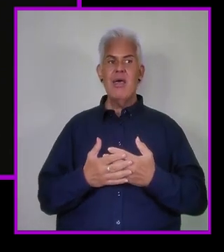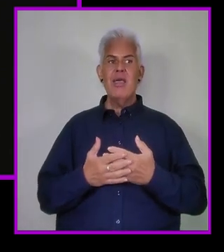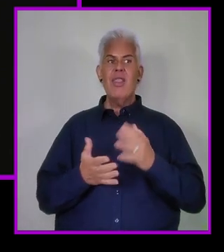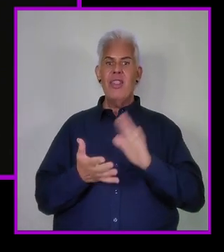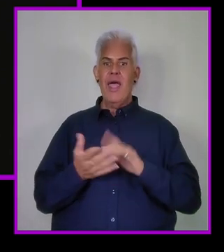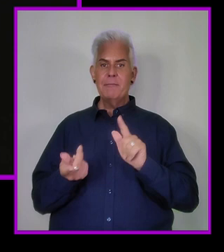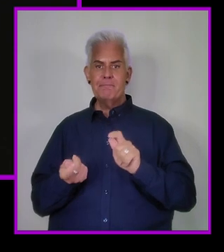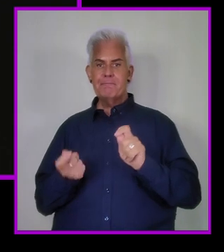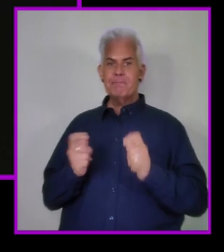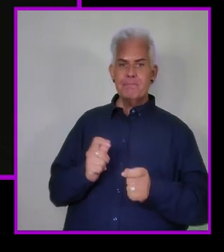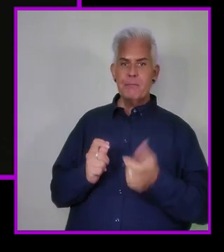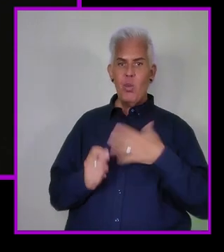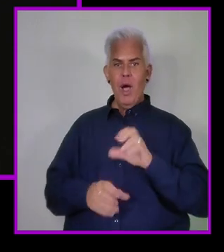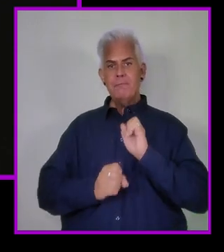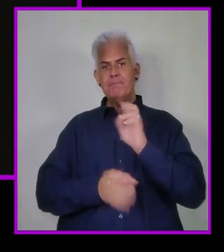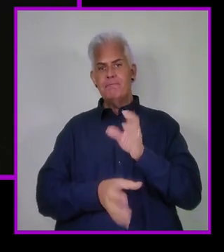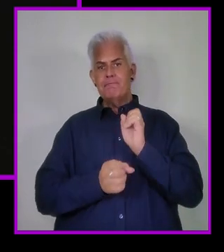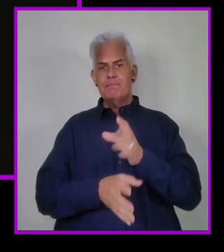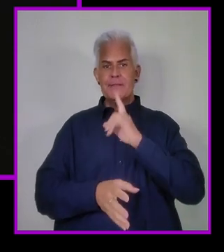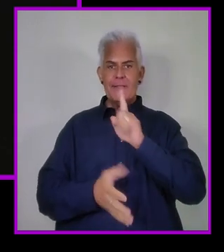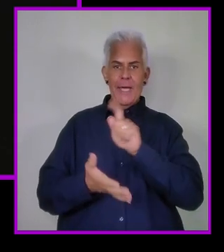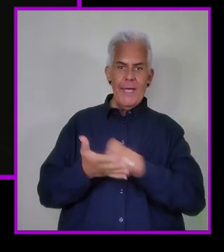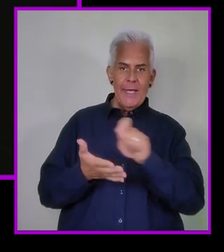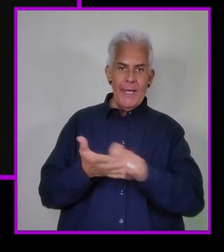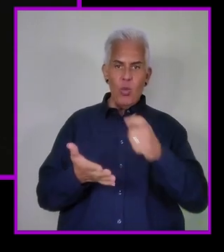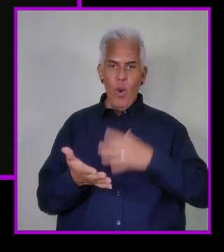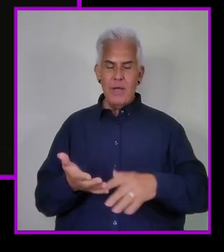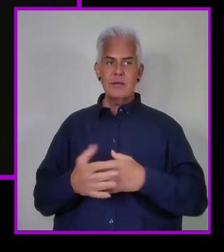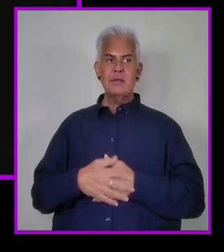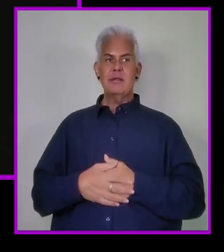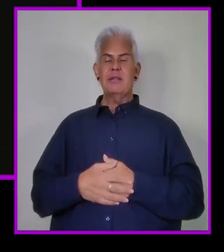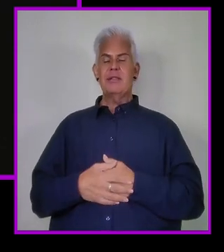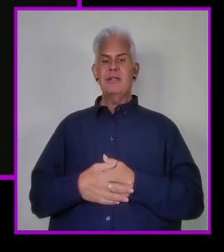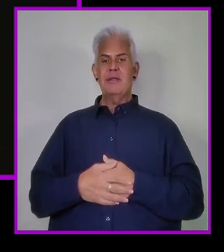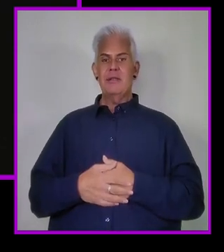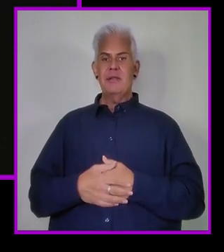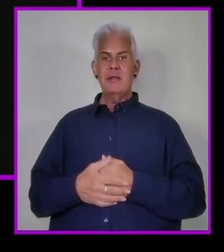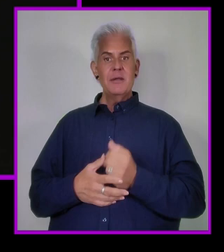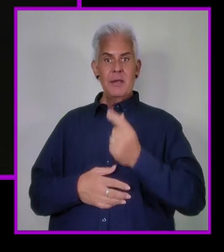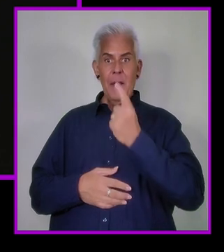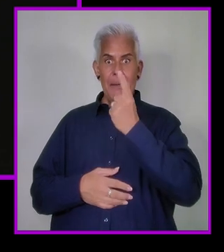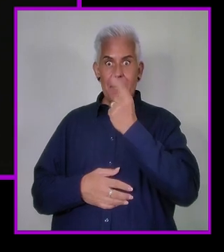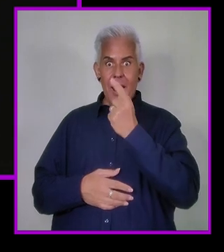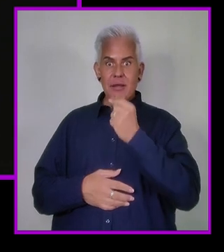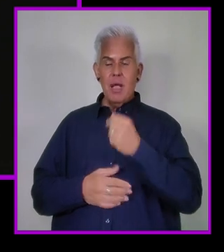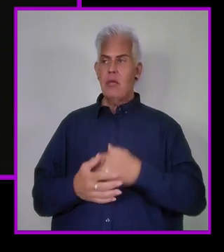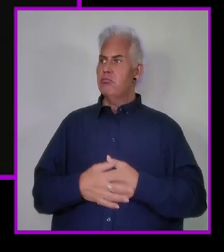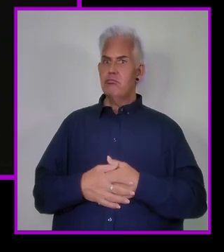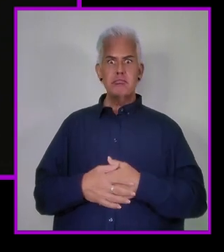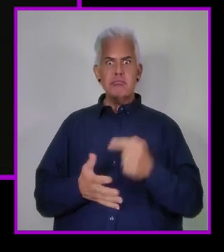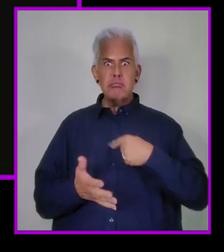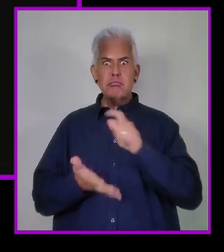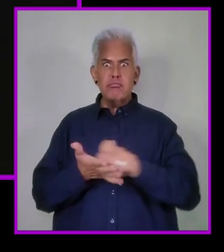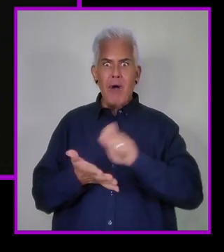know, there was things I wanted to say and I wanted to write. And then having the ability to go, right, I'm going to write,